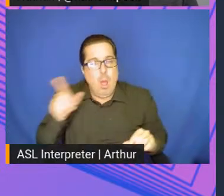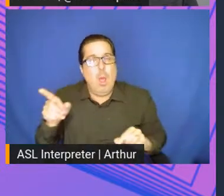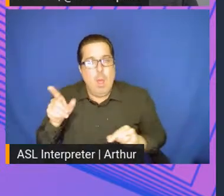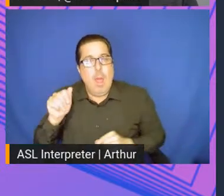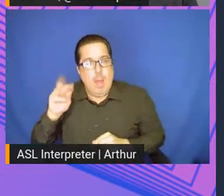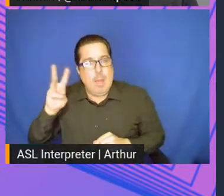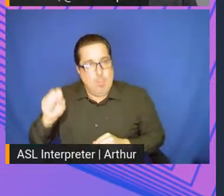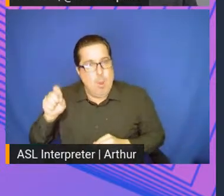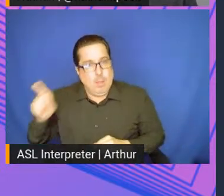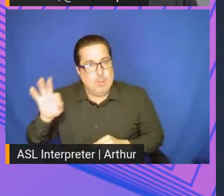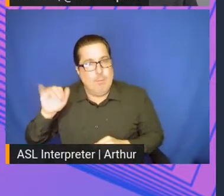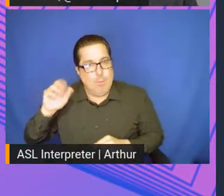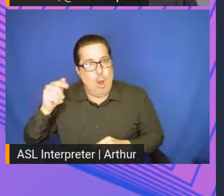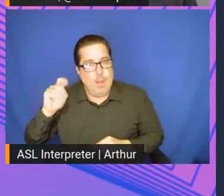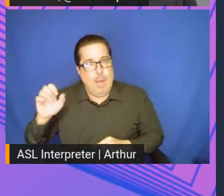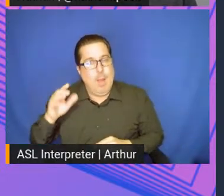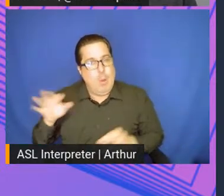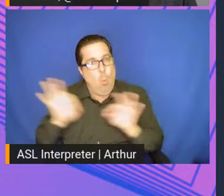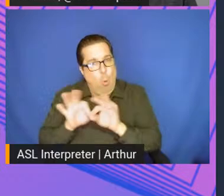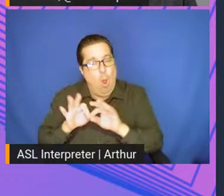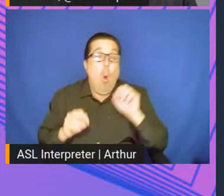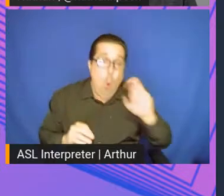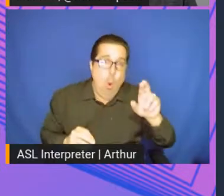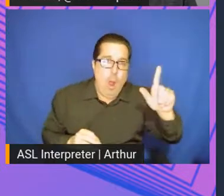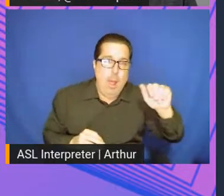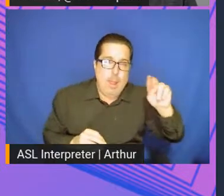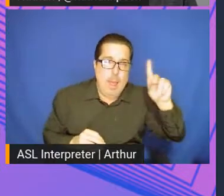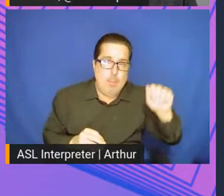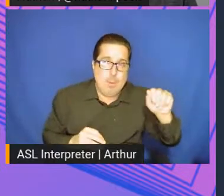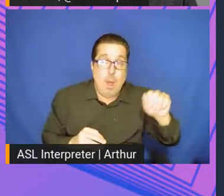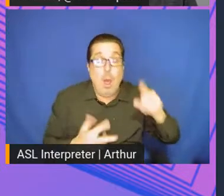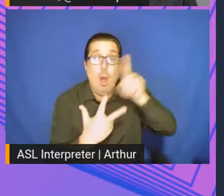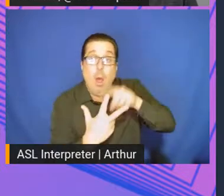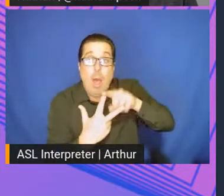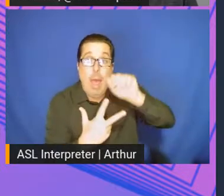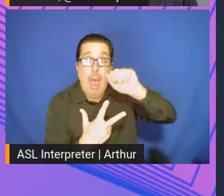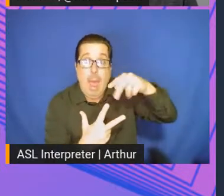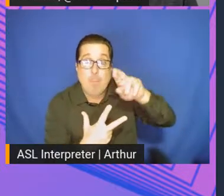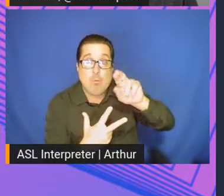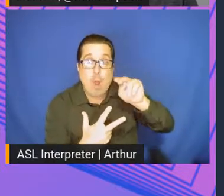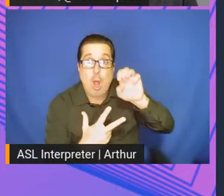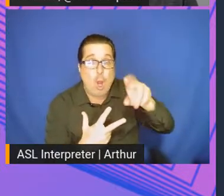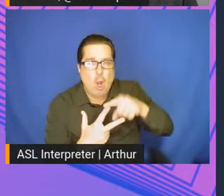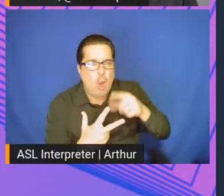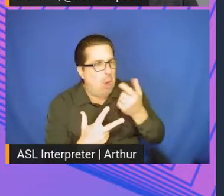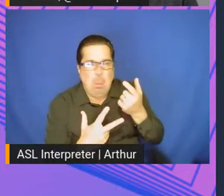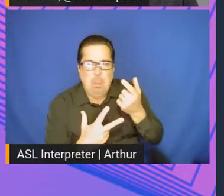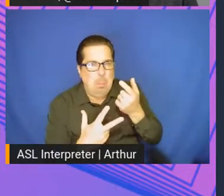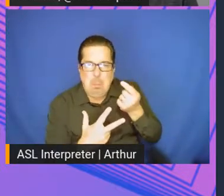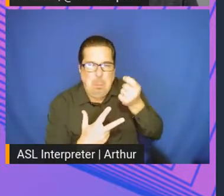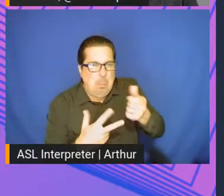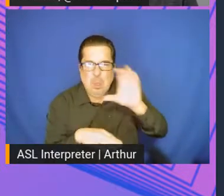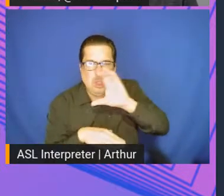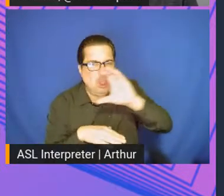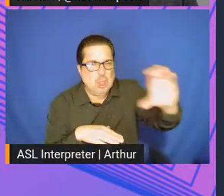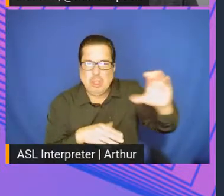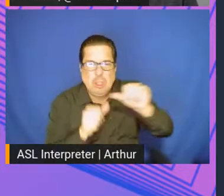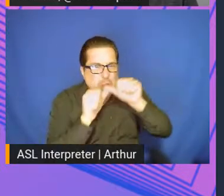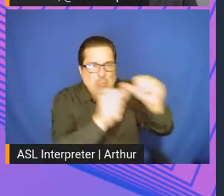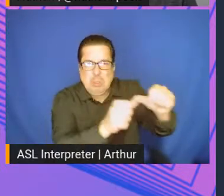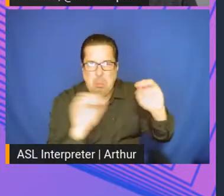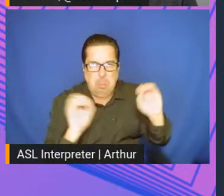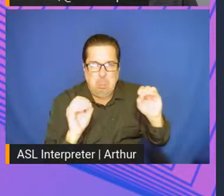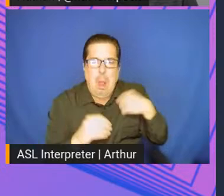for an application which has little spikes of activity throughout the day. And I want to have savings during those,